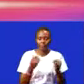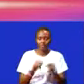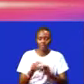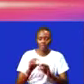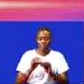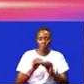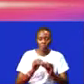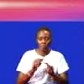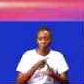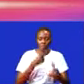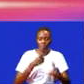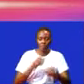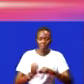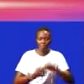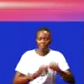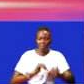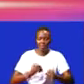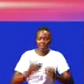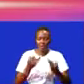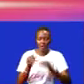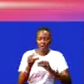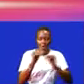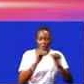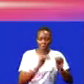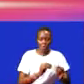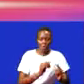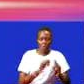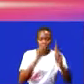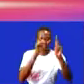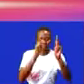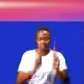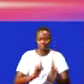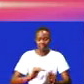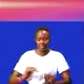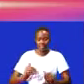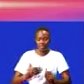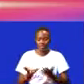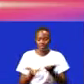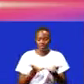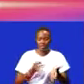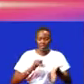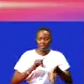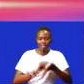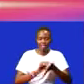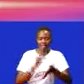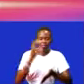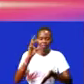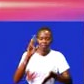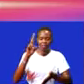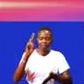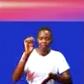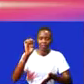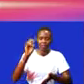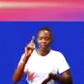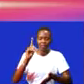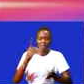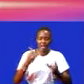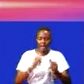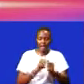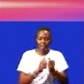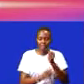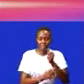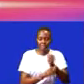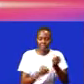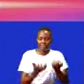Kowoke County mahumabihwe waduwa genyake County makisumu kae kama bende wa Odinga Fred Odumo na Osiro Dwaro mano mar